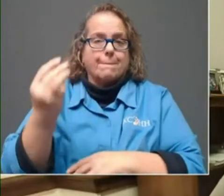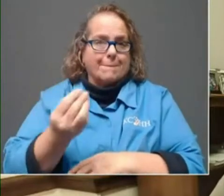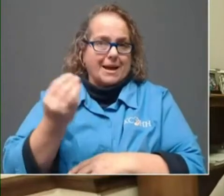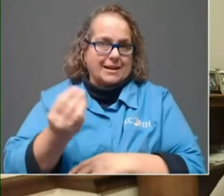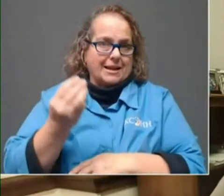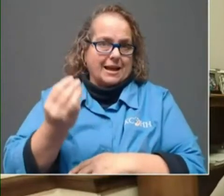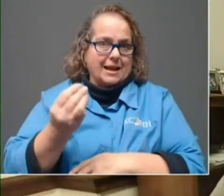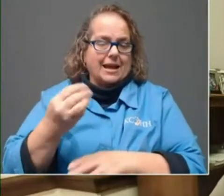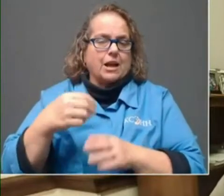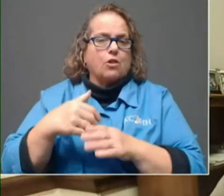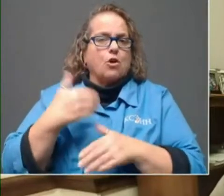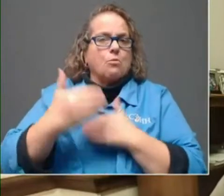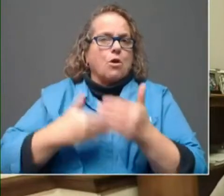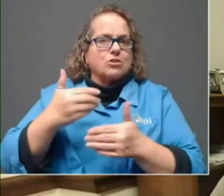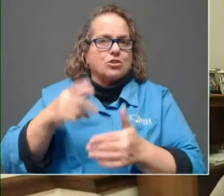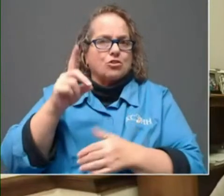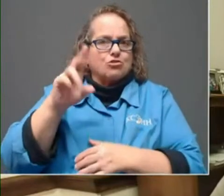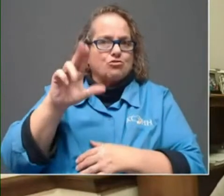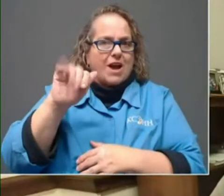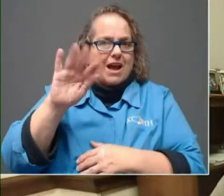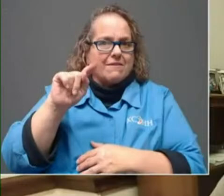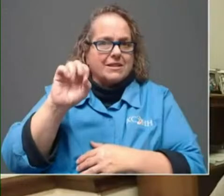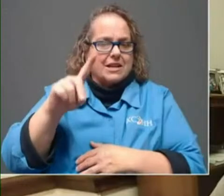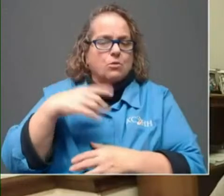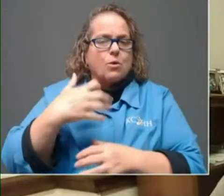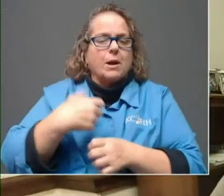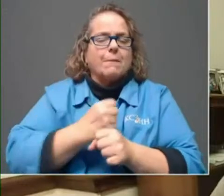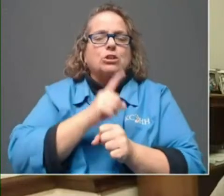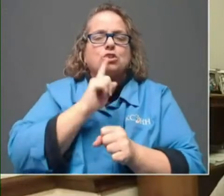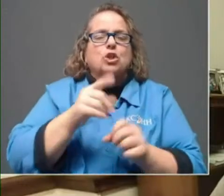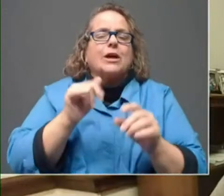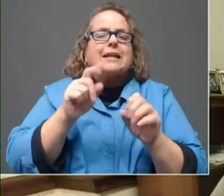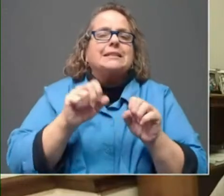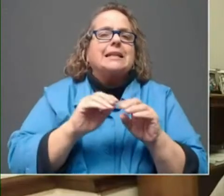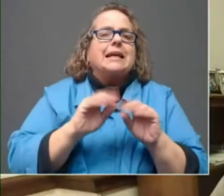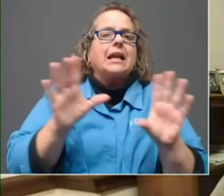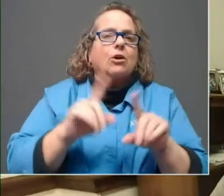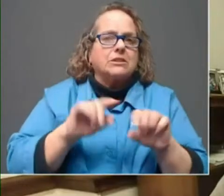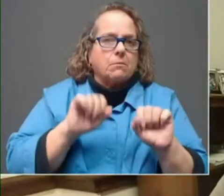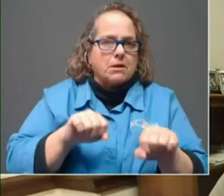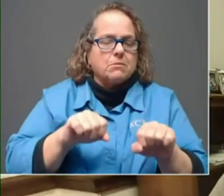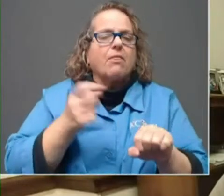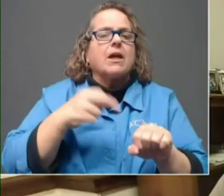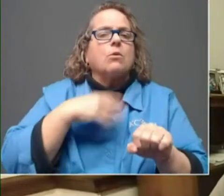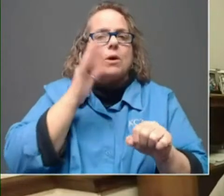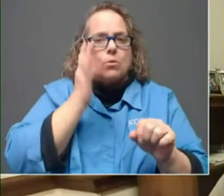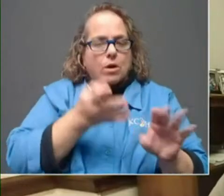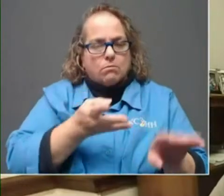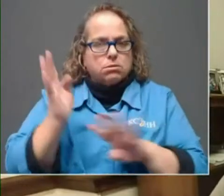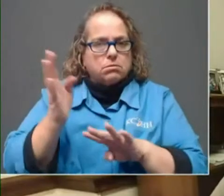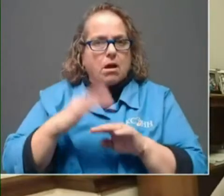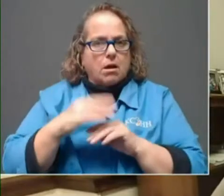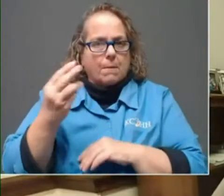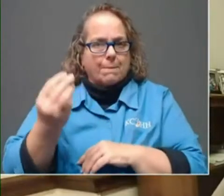process of being drafted. We want to make sure we have it as clear as possible, and then we'll have that up on the website, in particular for PUA